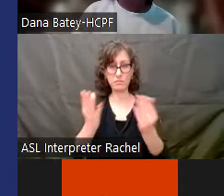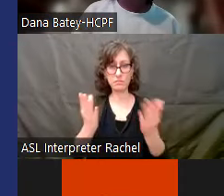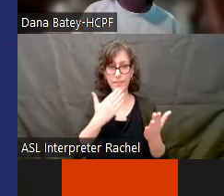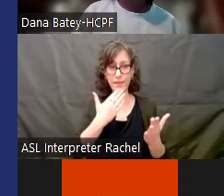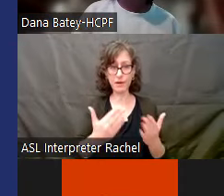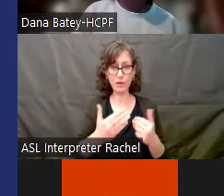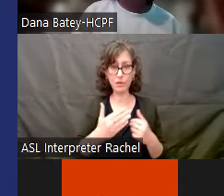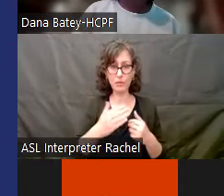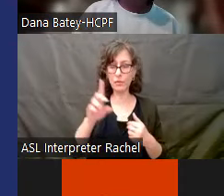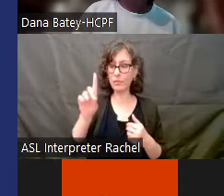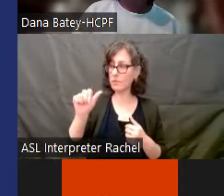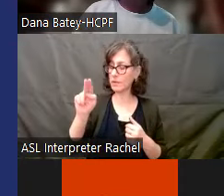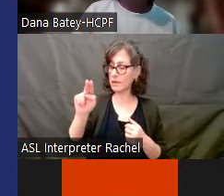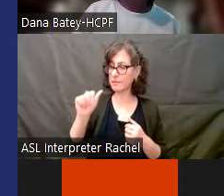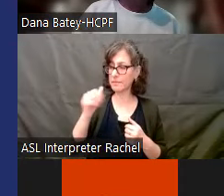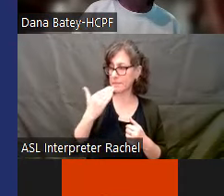Thank you.